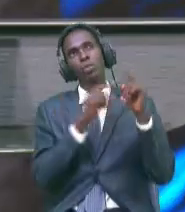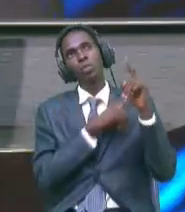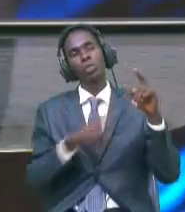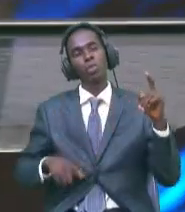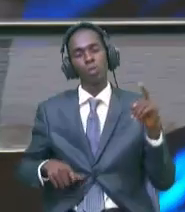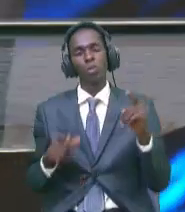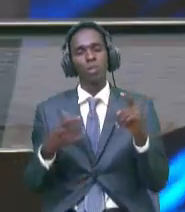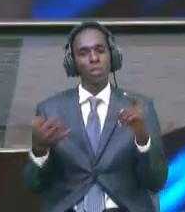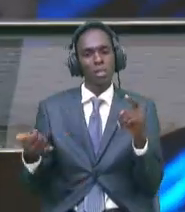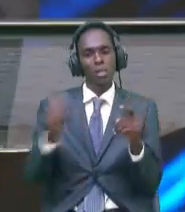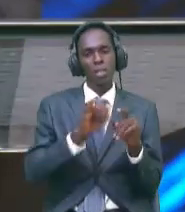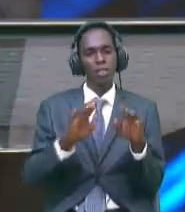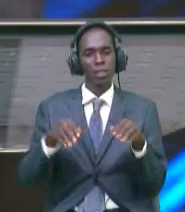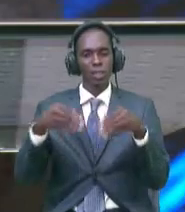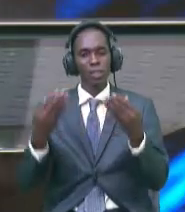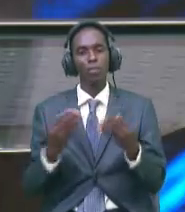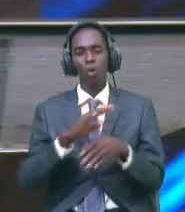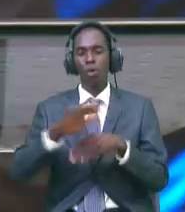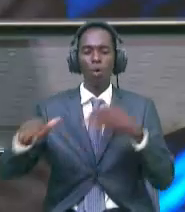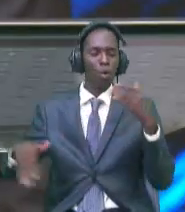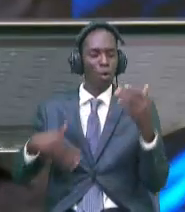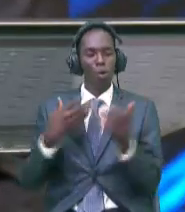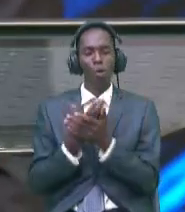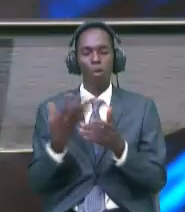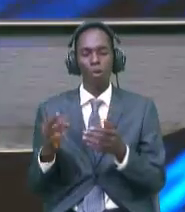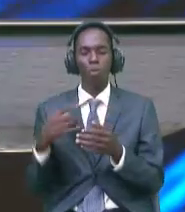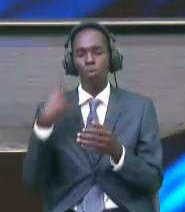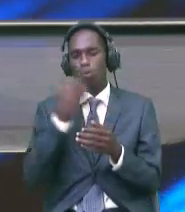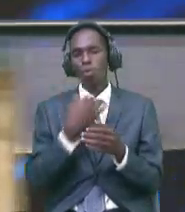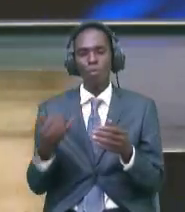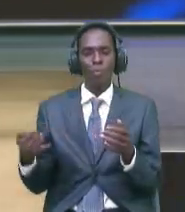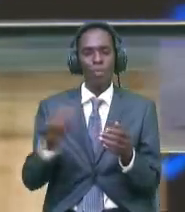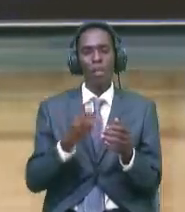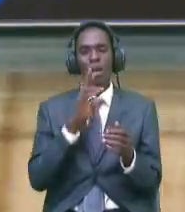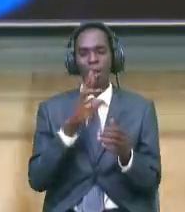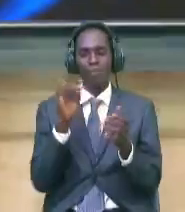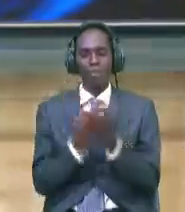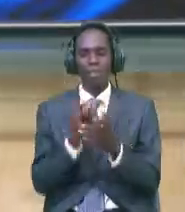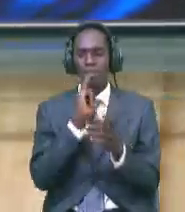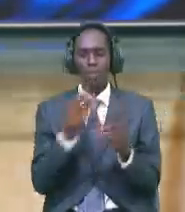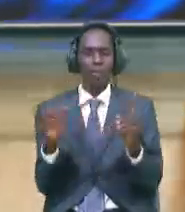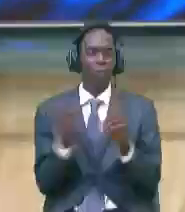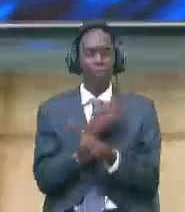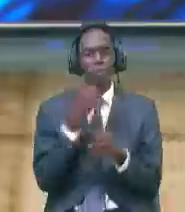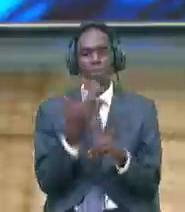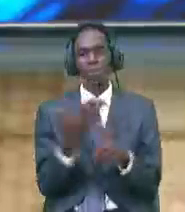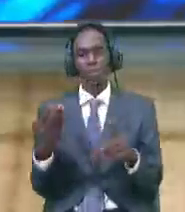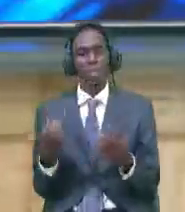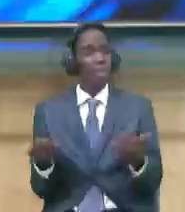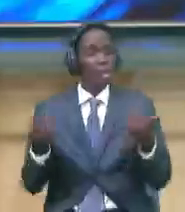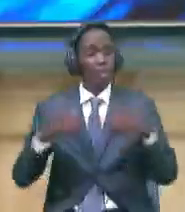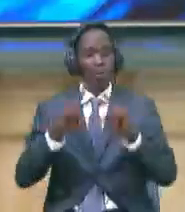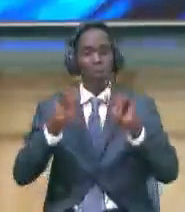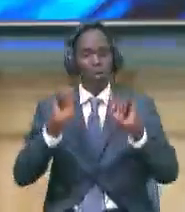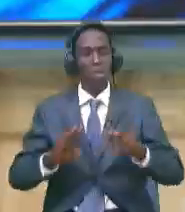Lord. They gave the whole of their personality unto the Lord. That's the first thing. Anybody can give